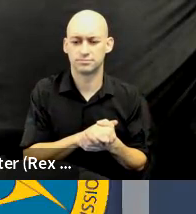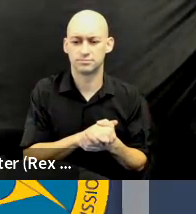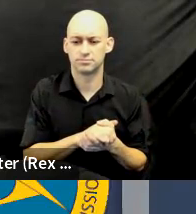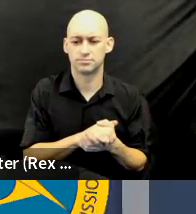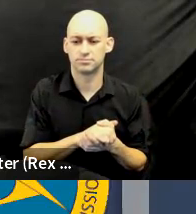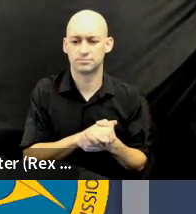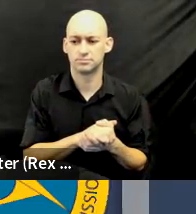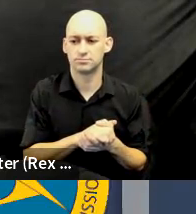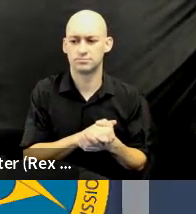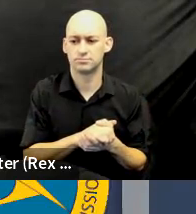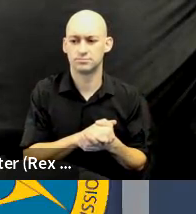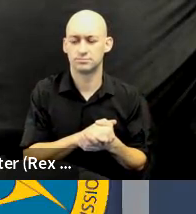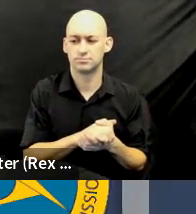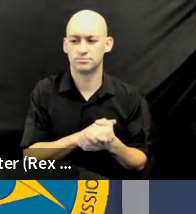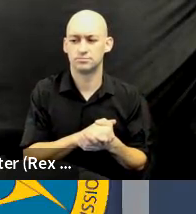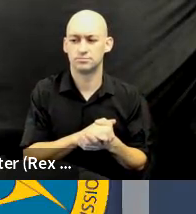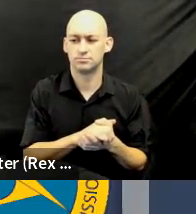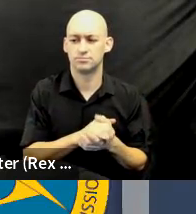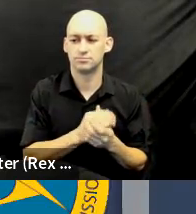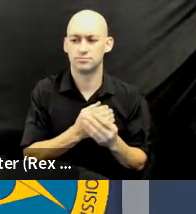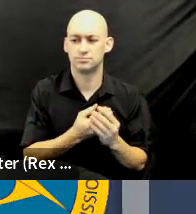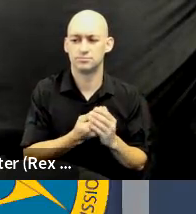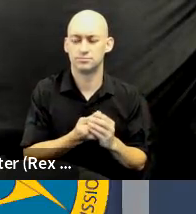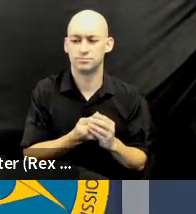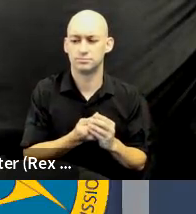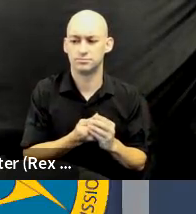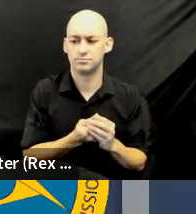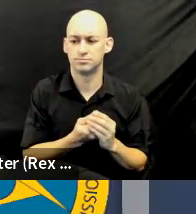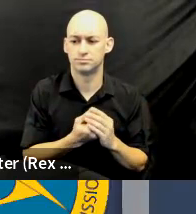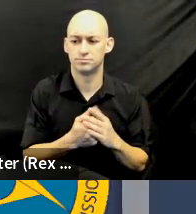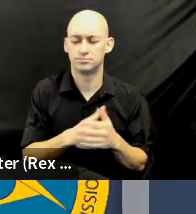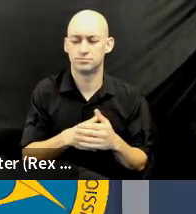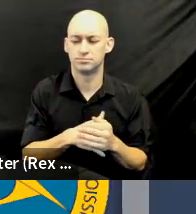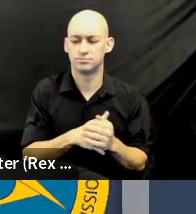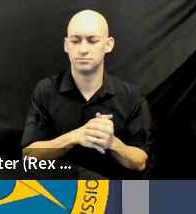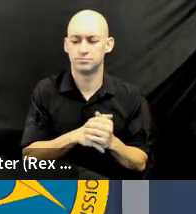Councilmember Middleton? We'll take the full item tomorrow.